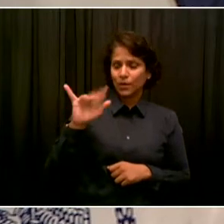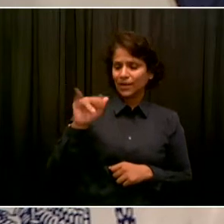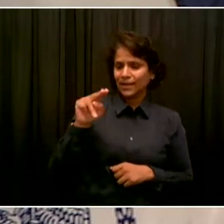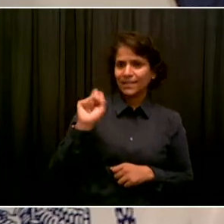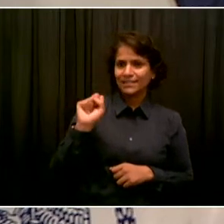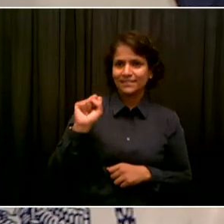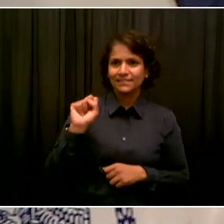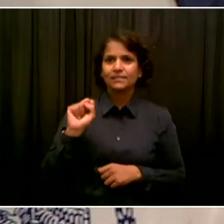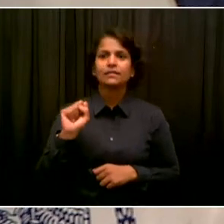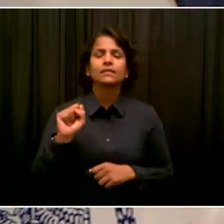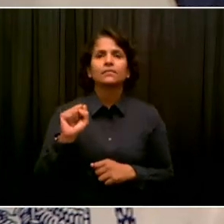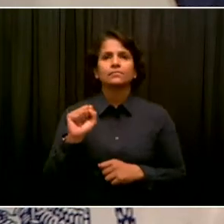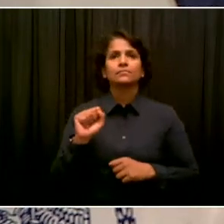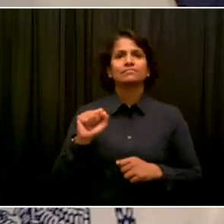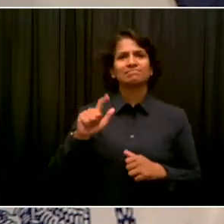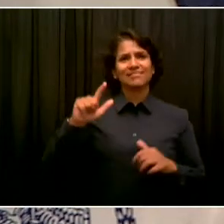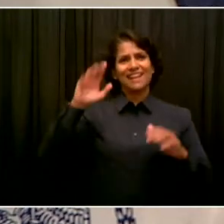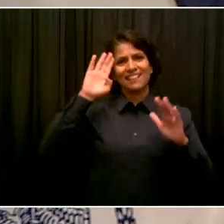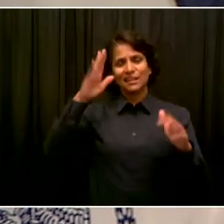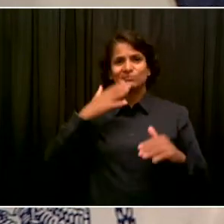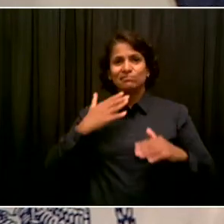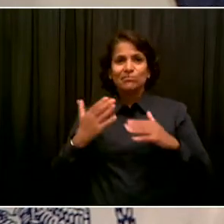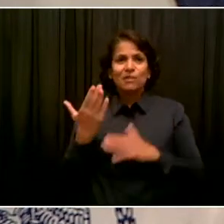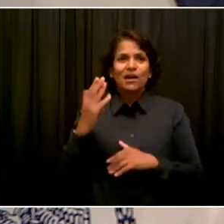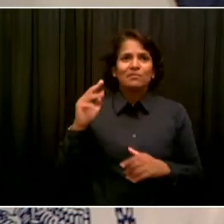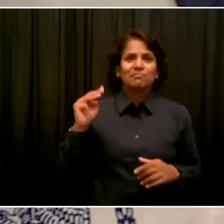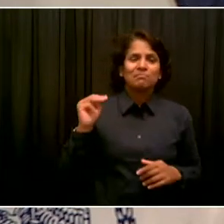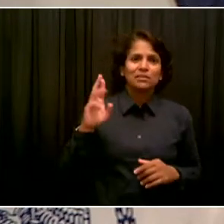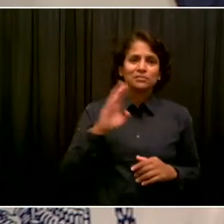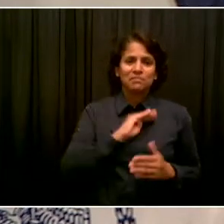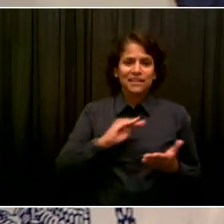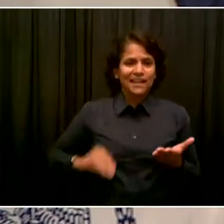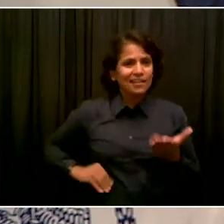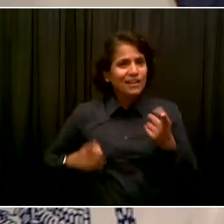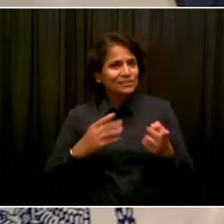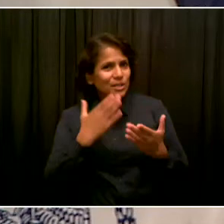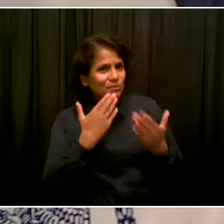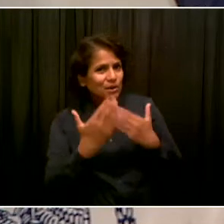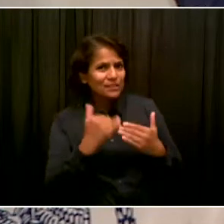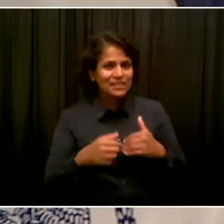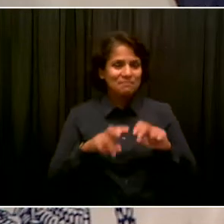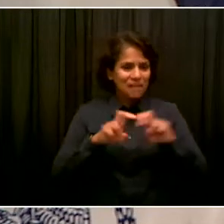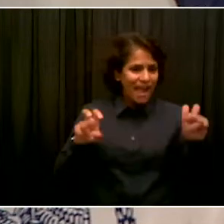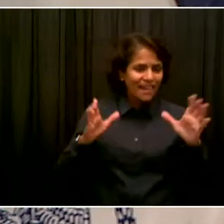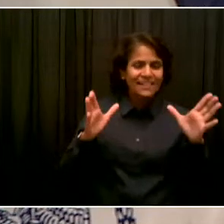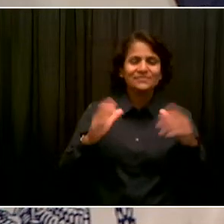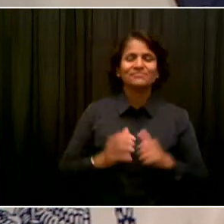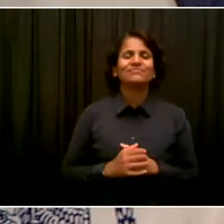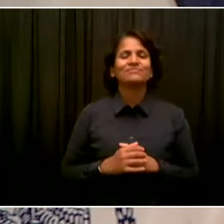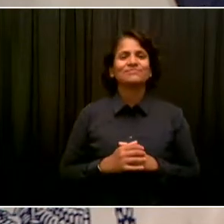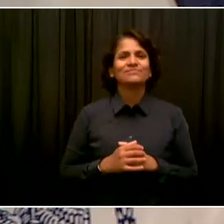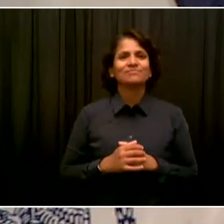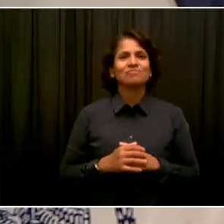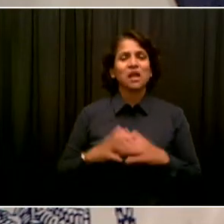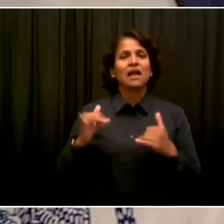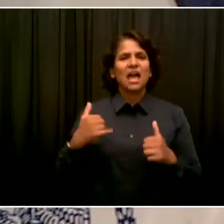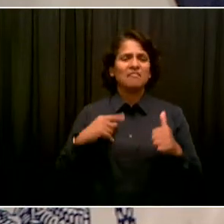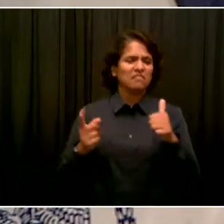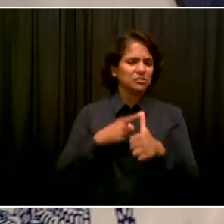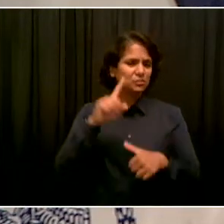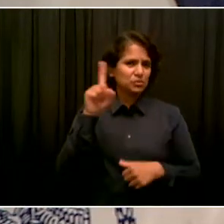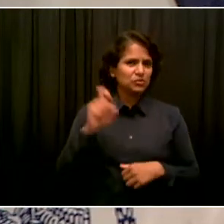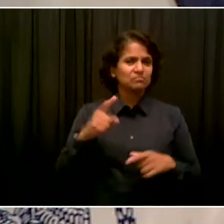Hey, good morning, Mr. Mayor and everybody on the call. I also have a question about boosters. Will